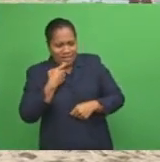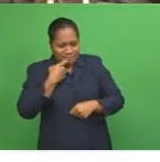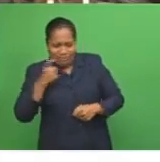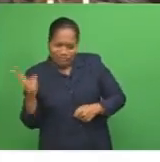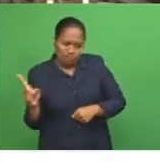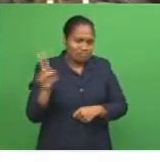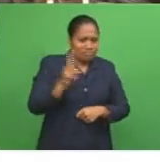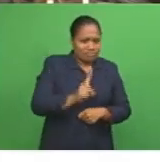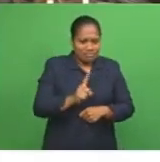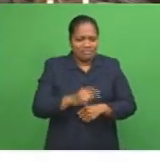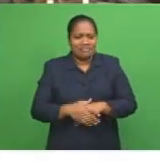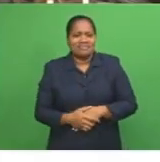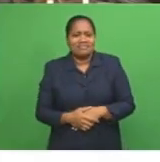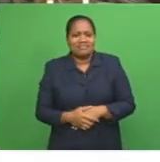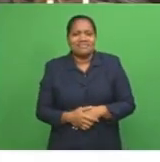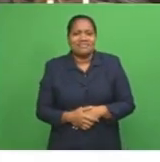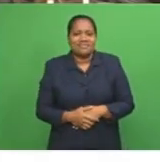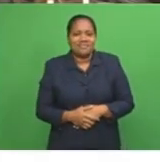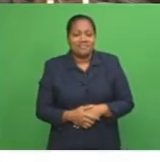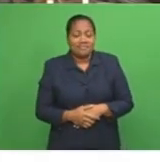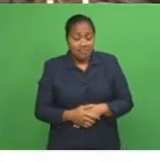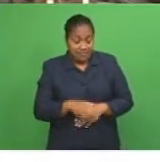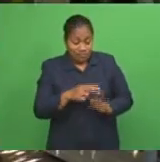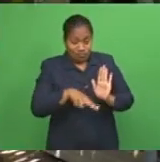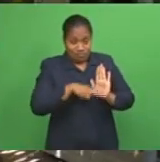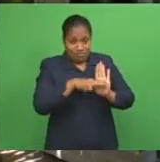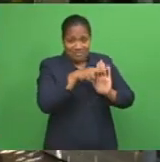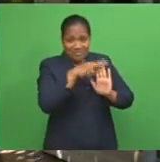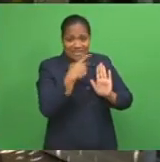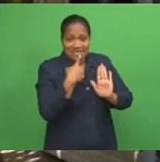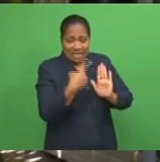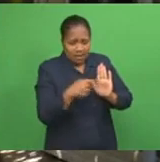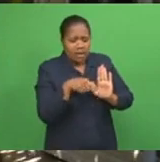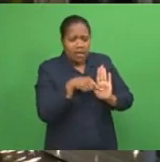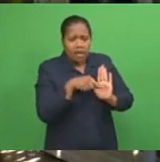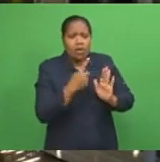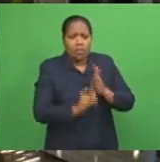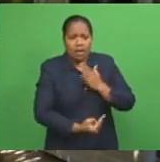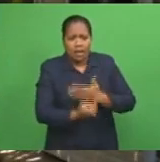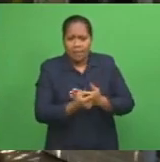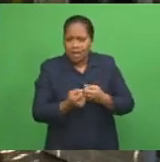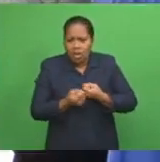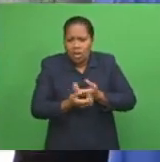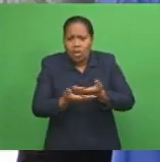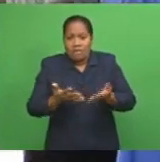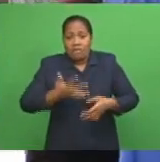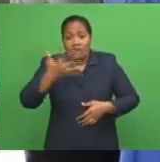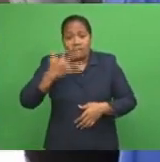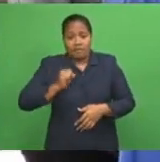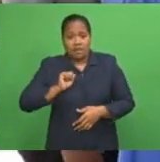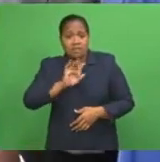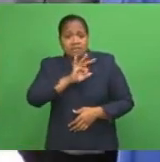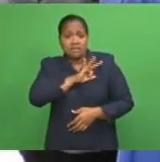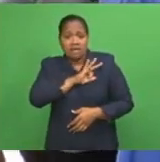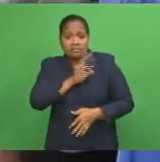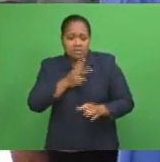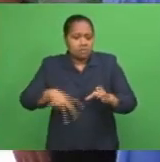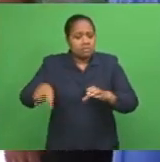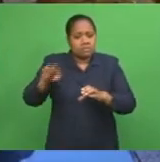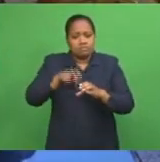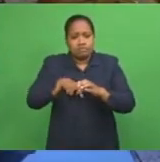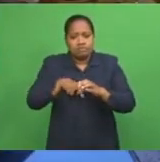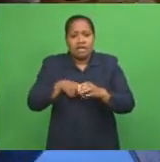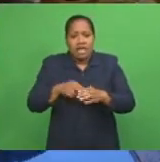property. The resort says the campaign has helped them put at least 15 staff on rotational